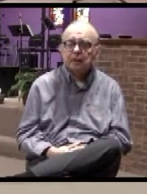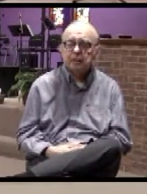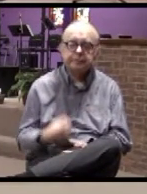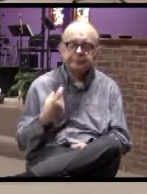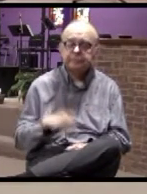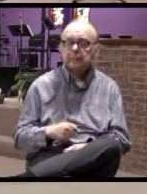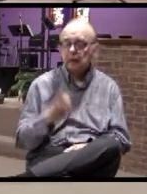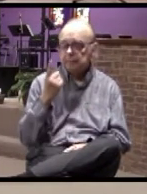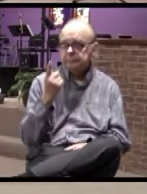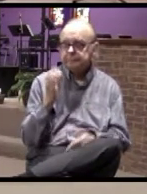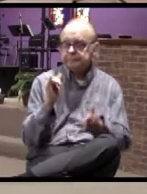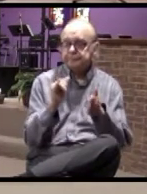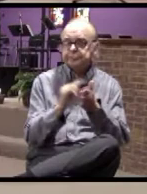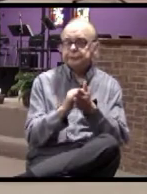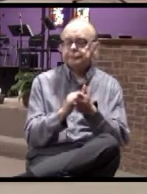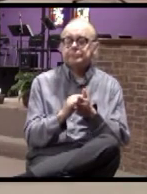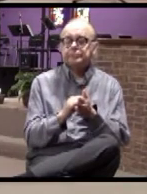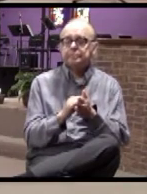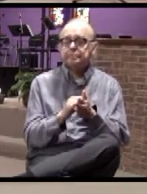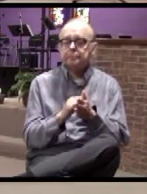we need to understand that